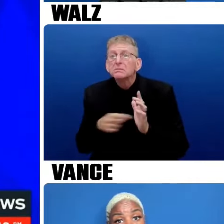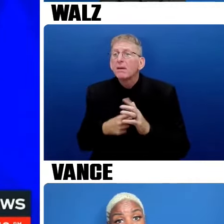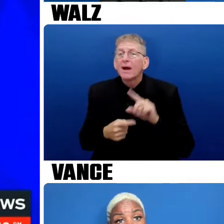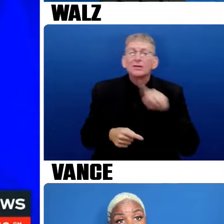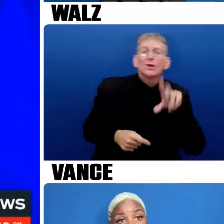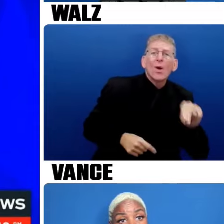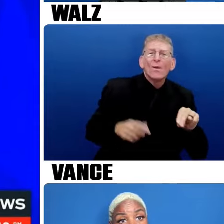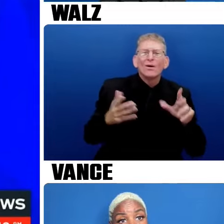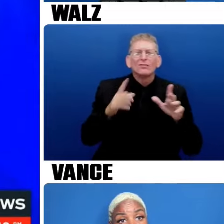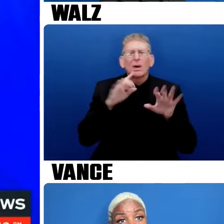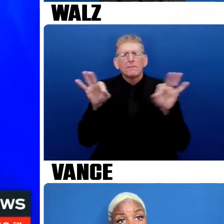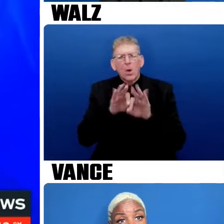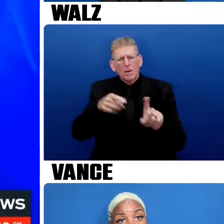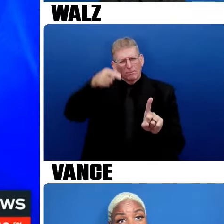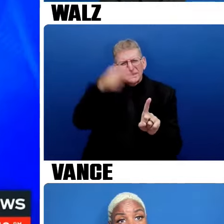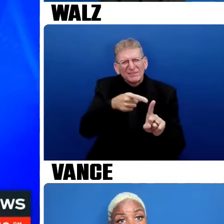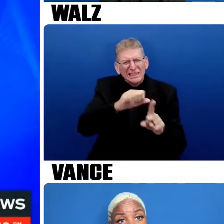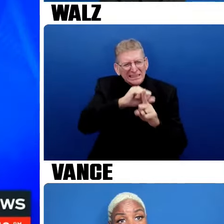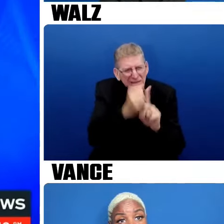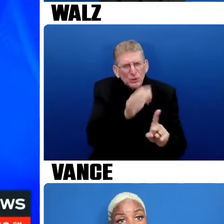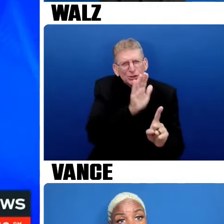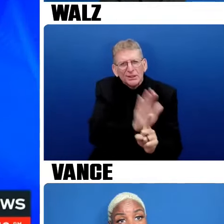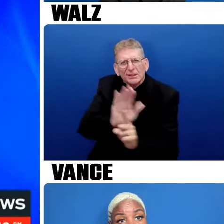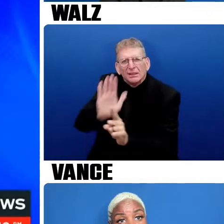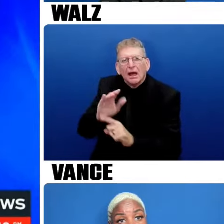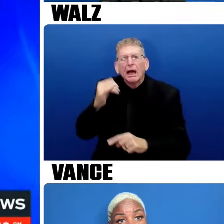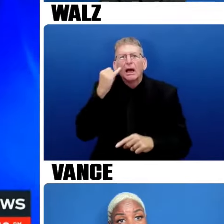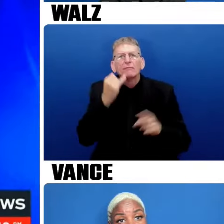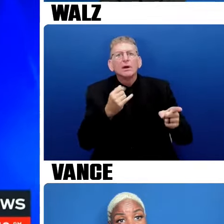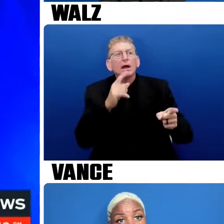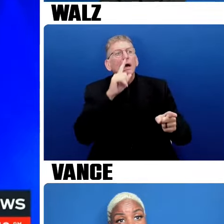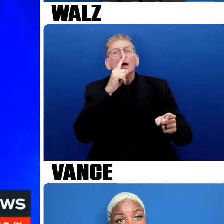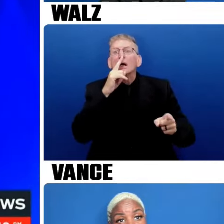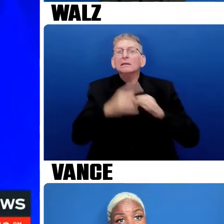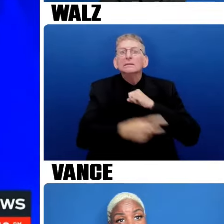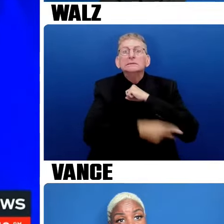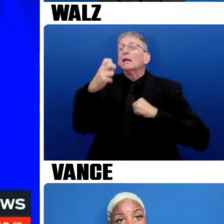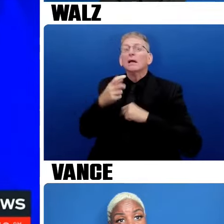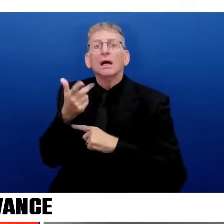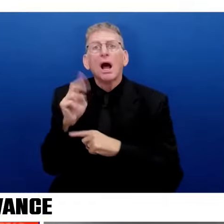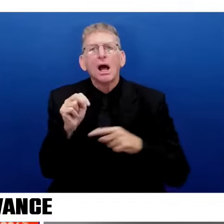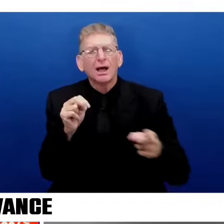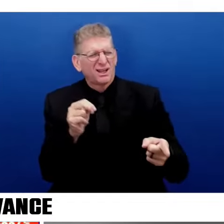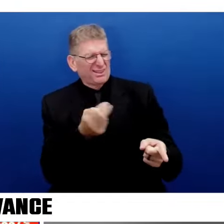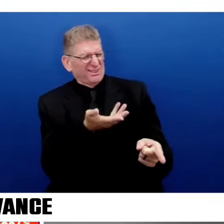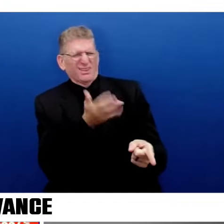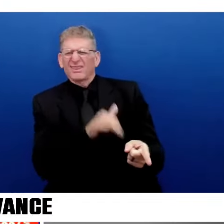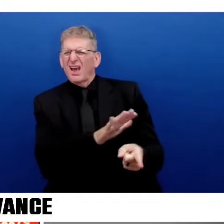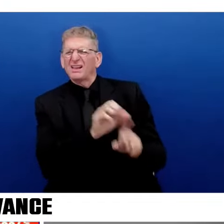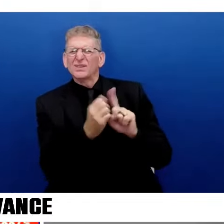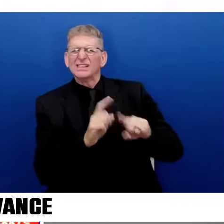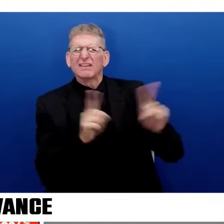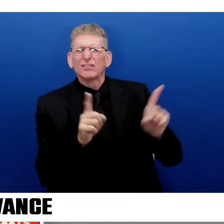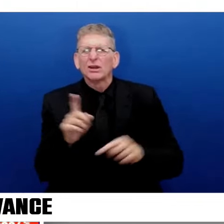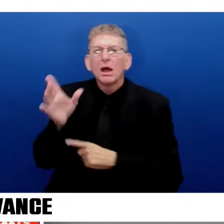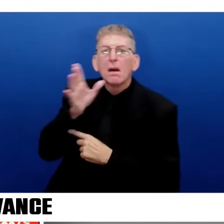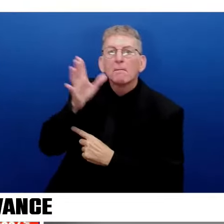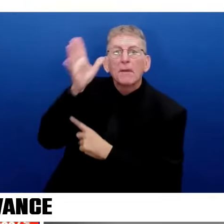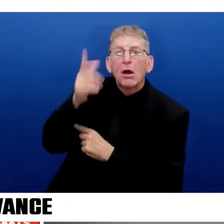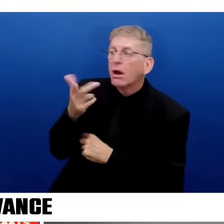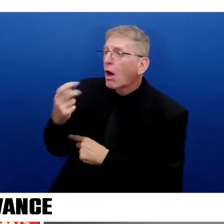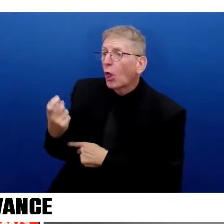steals a gun, that's going to be different than if a parent hands over a gun knowing that their kid is potentially dangerous. But look, I want to just sort of speak as